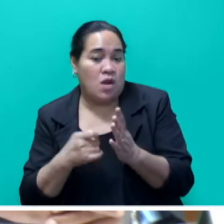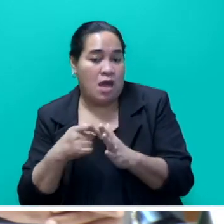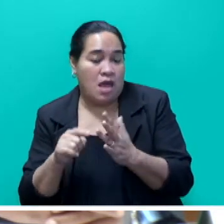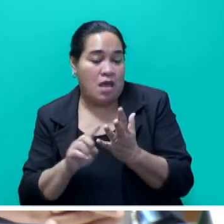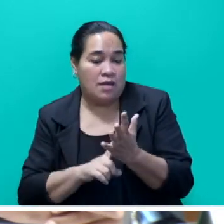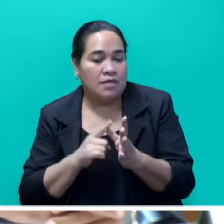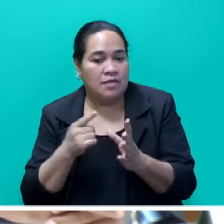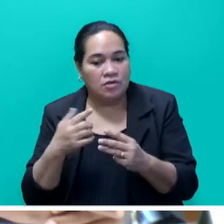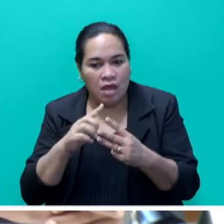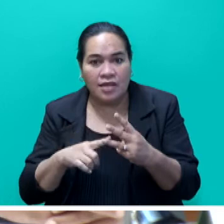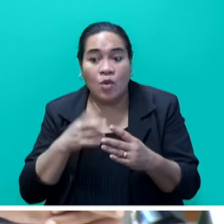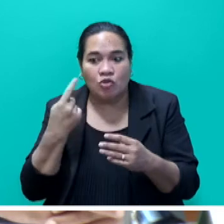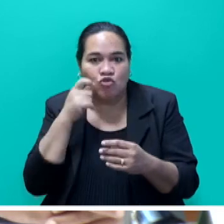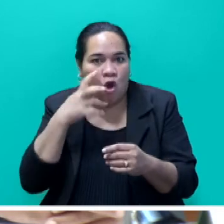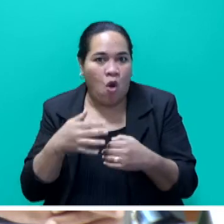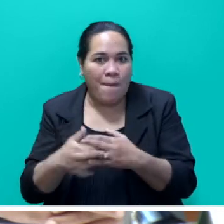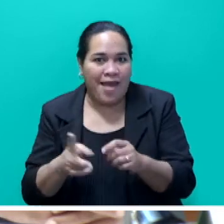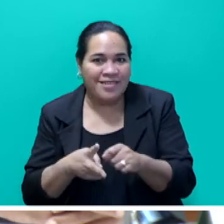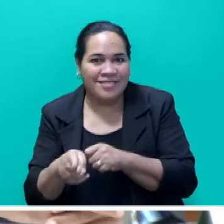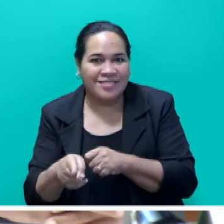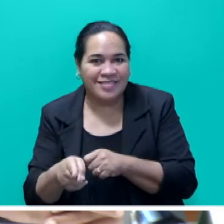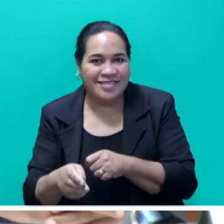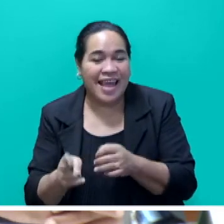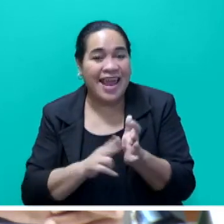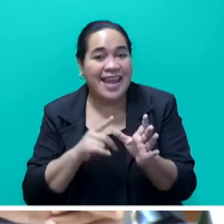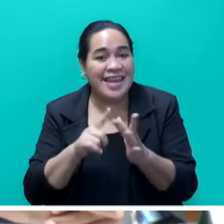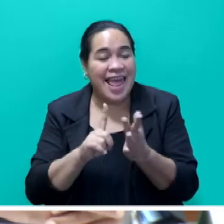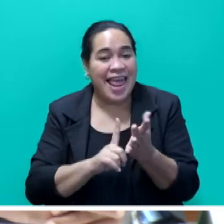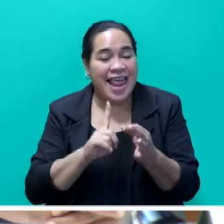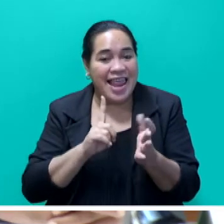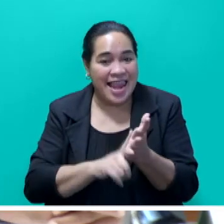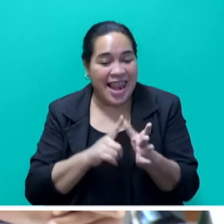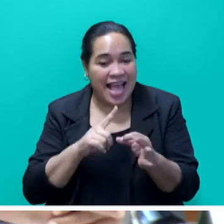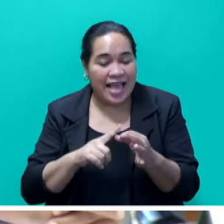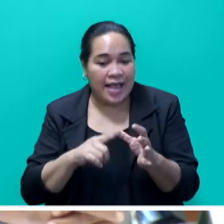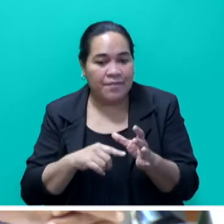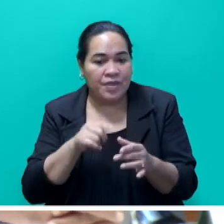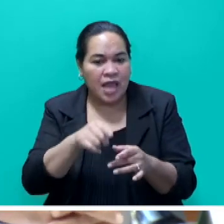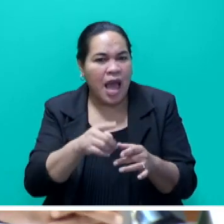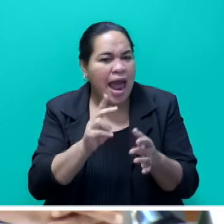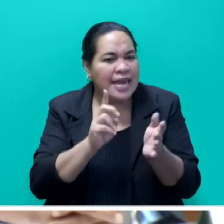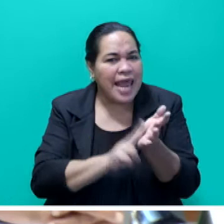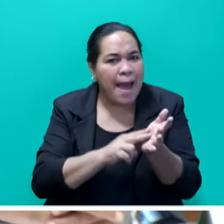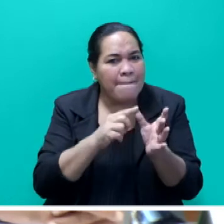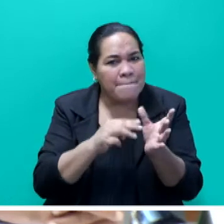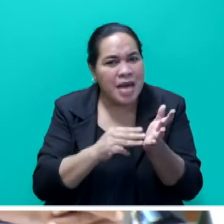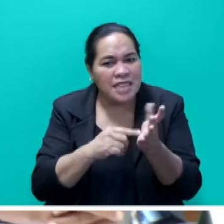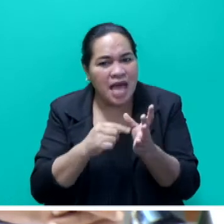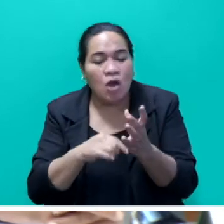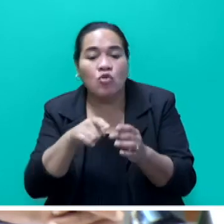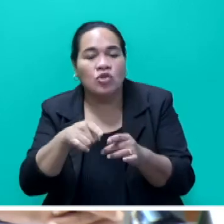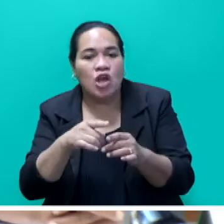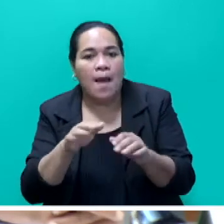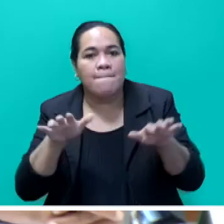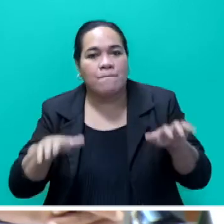the groundbreaking ceremony. And Nailanga. The Namatukula one would be funded through the British High Commission funding. And